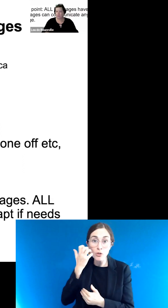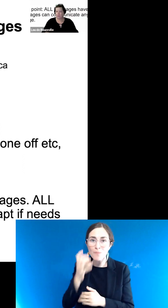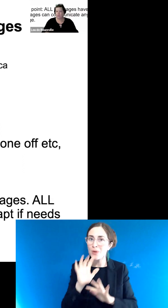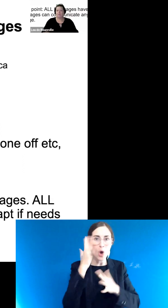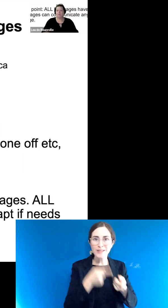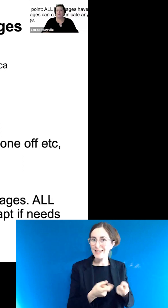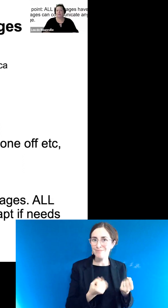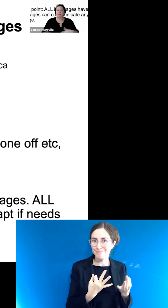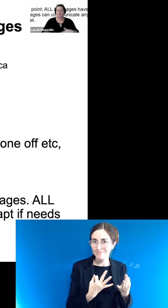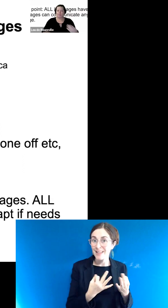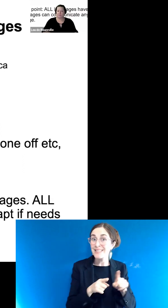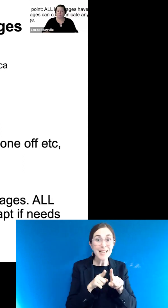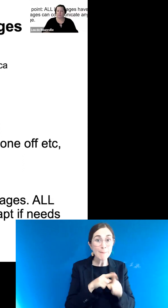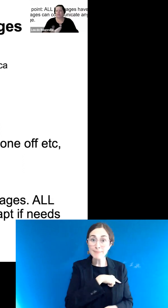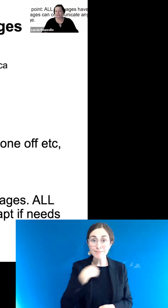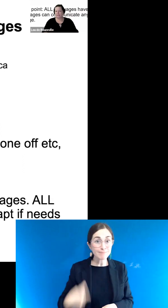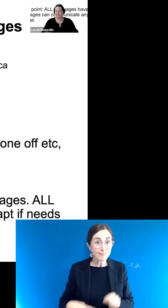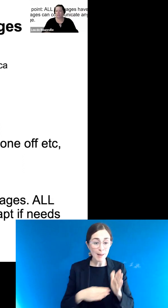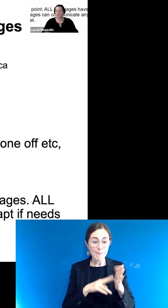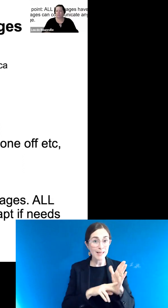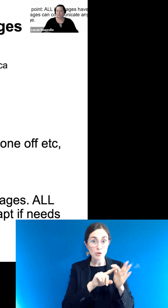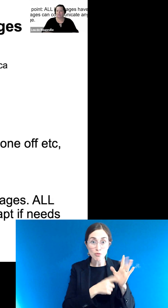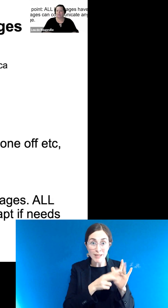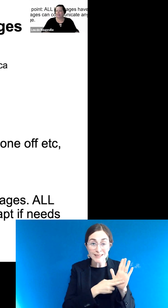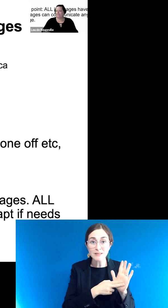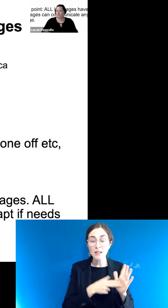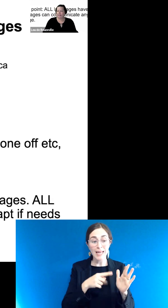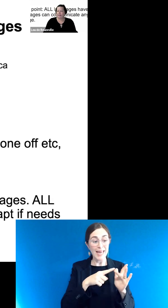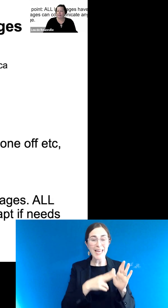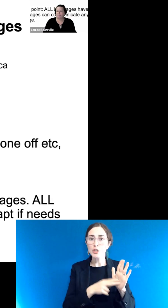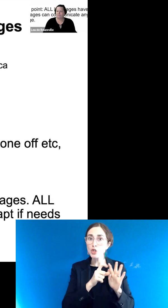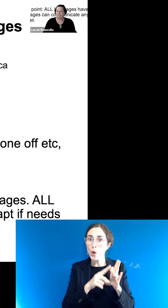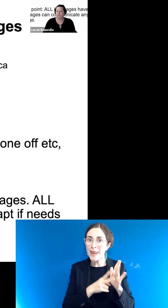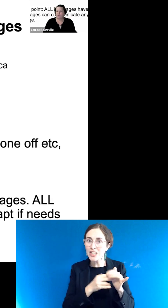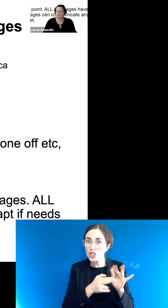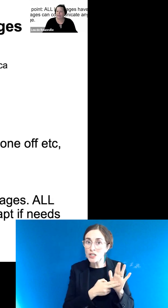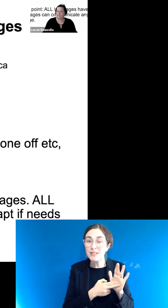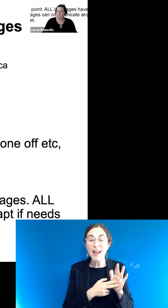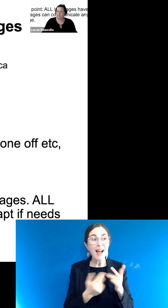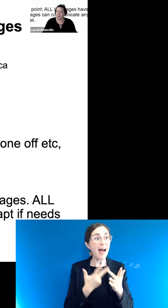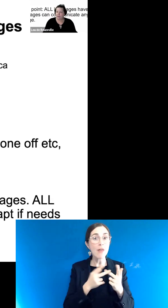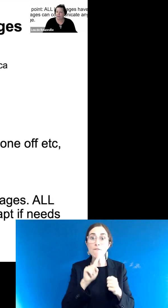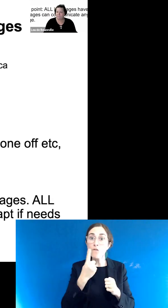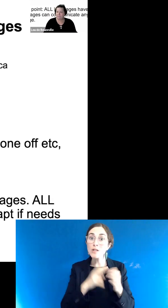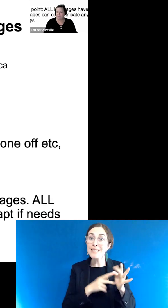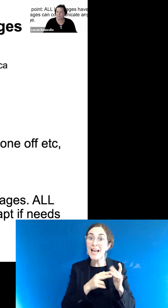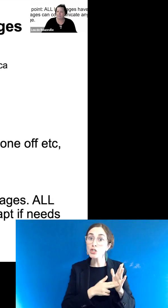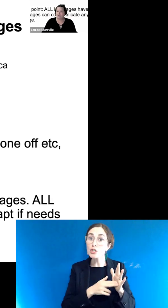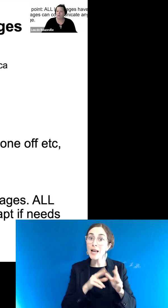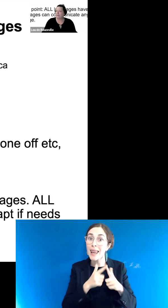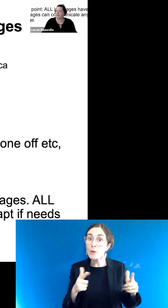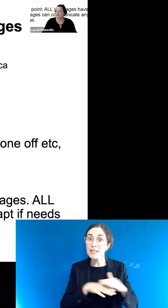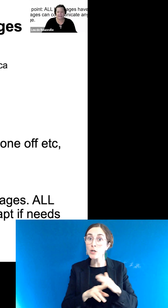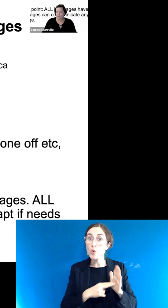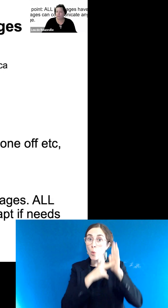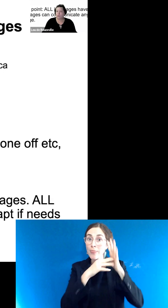doesn't show it, but neither does Mandarin, Indonesian, many First Nations languages of North America.